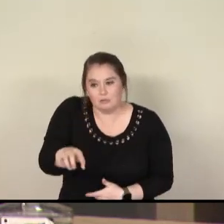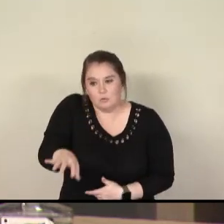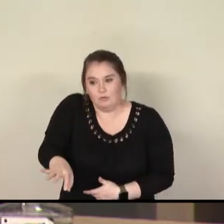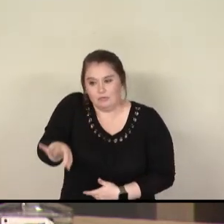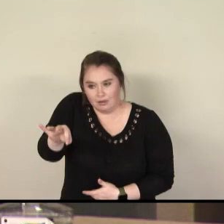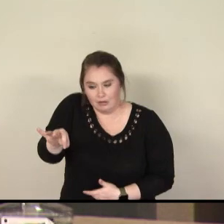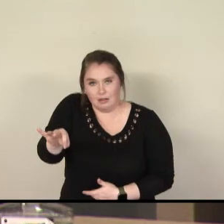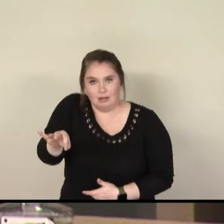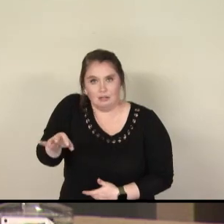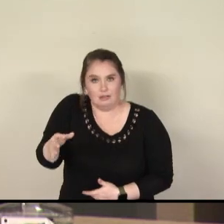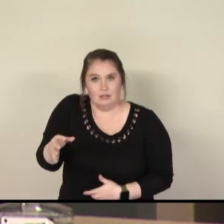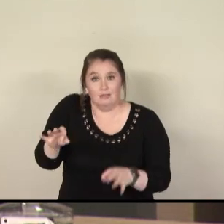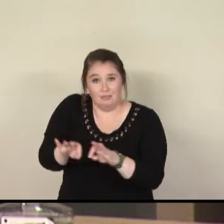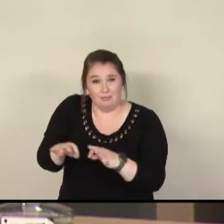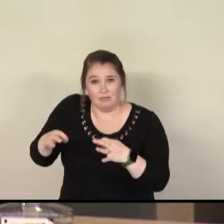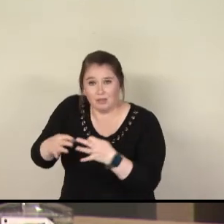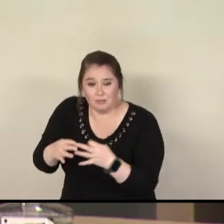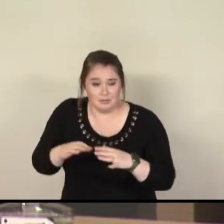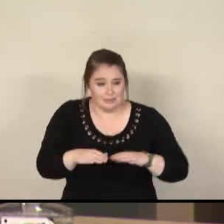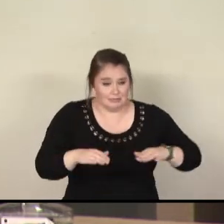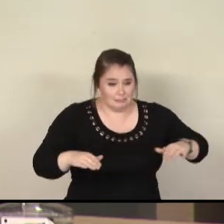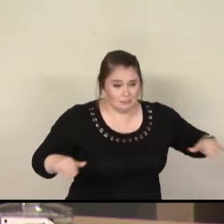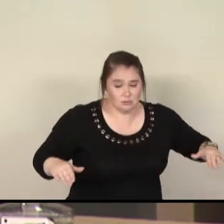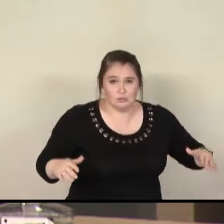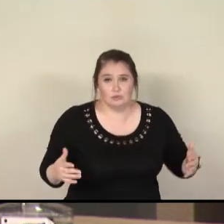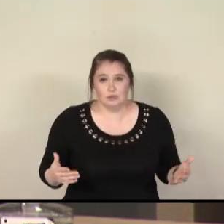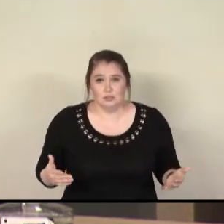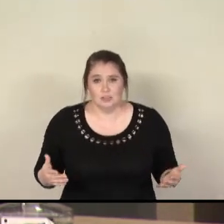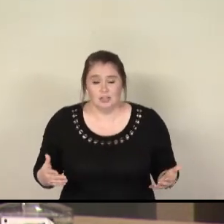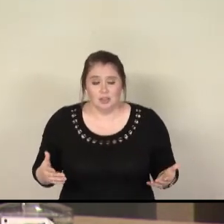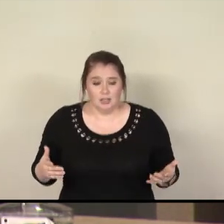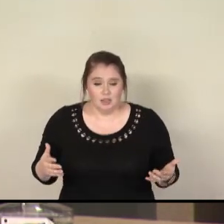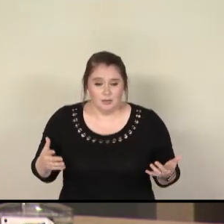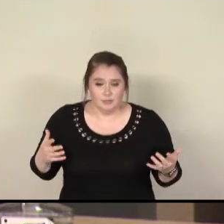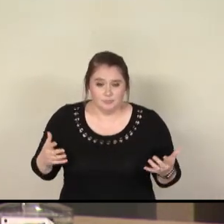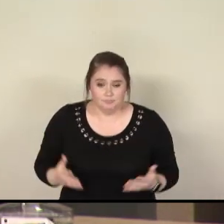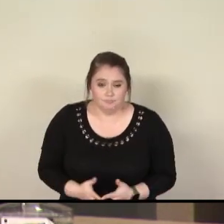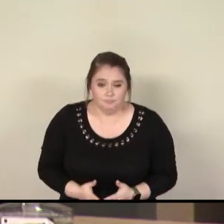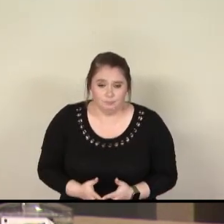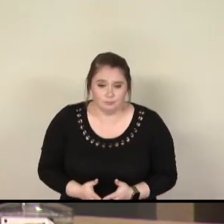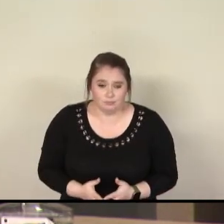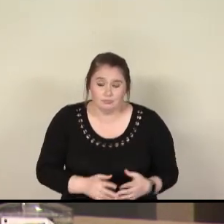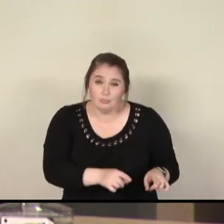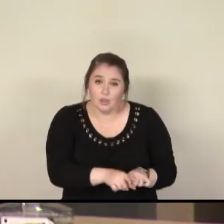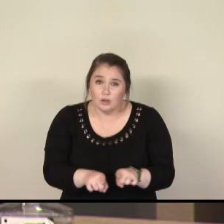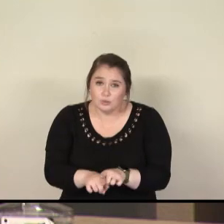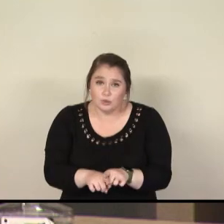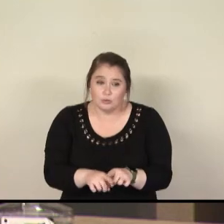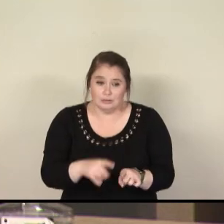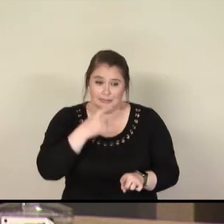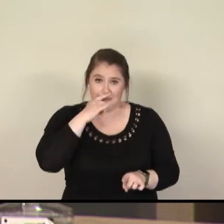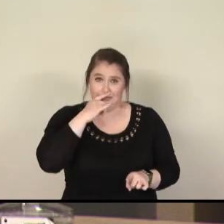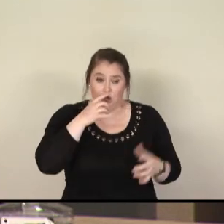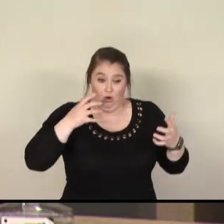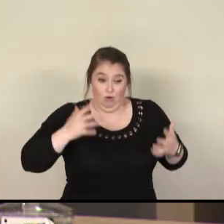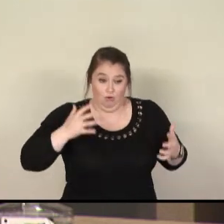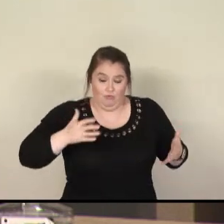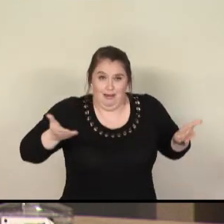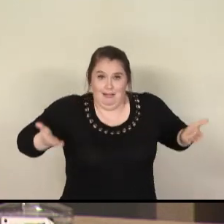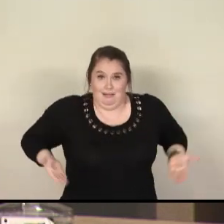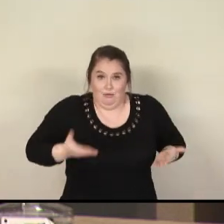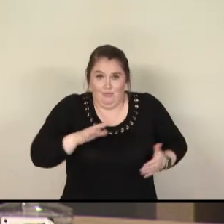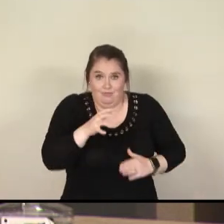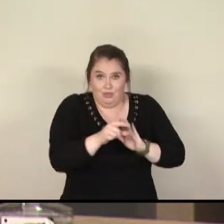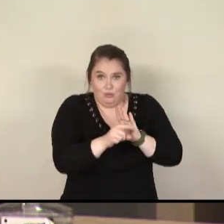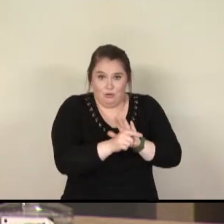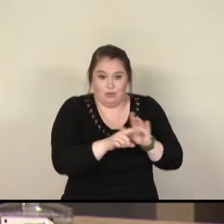an influx of families and children, as well as retain the kids that are in 5th grade, keep them in Waco ISD